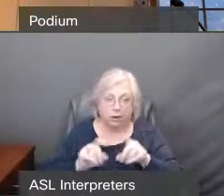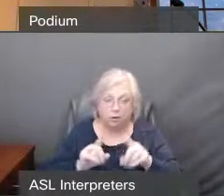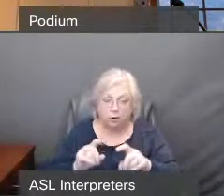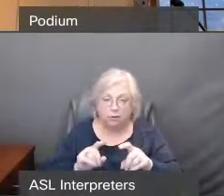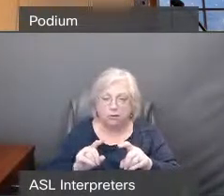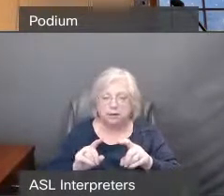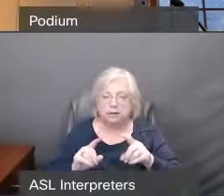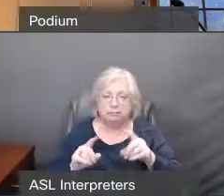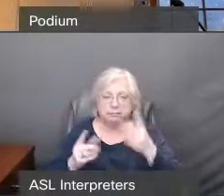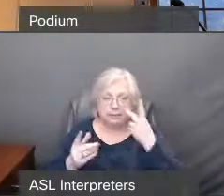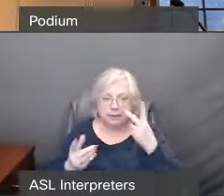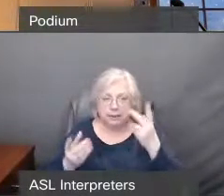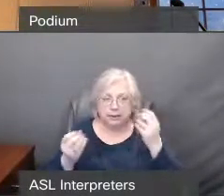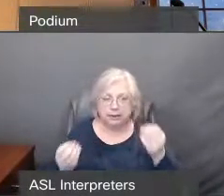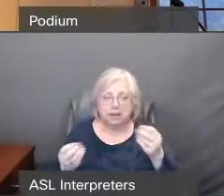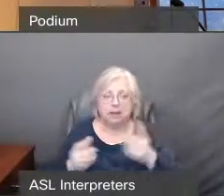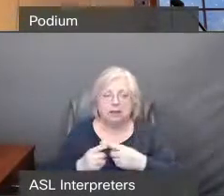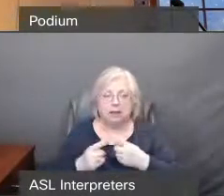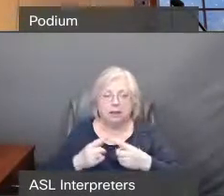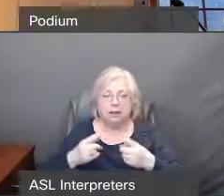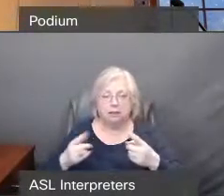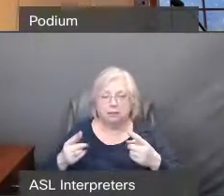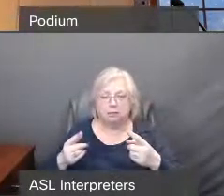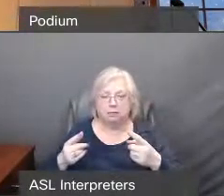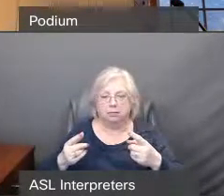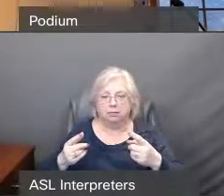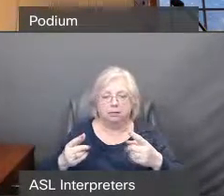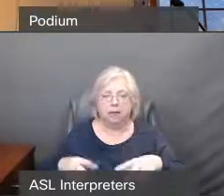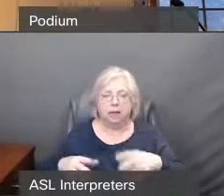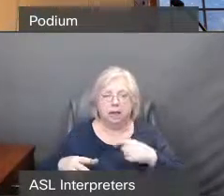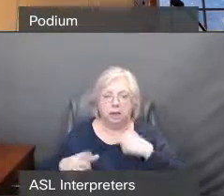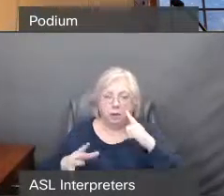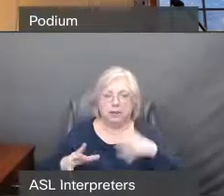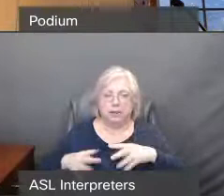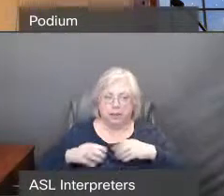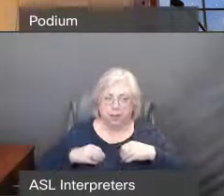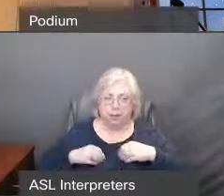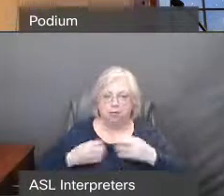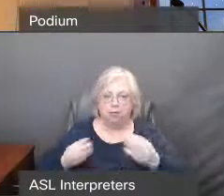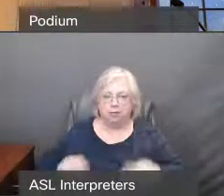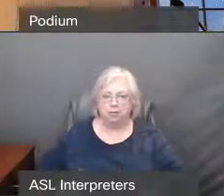All right, hearing none, we'll take a motion on this item.